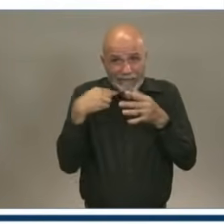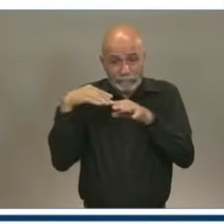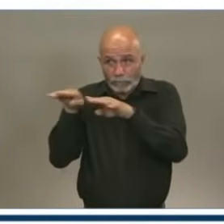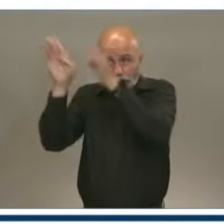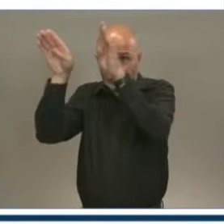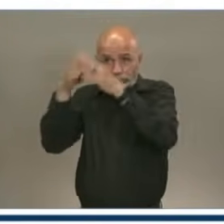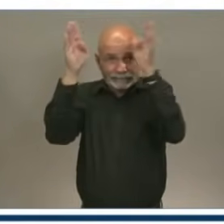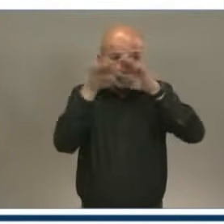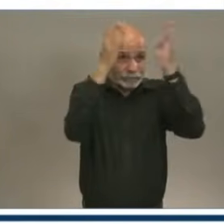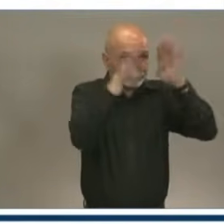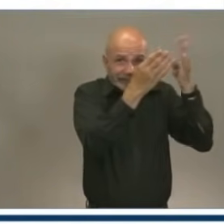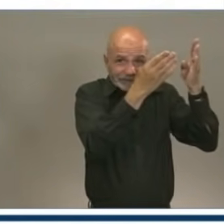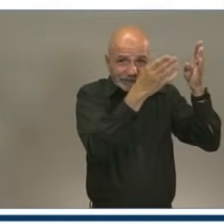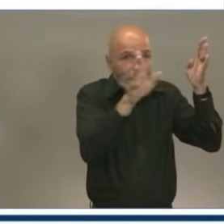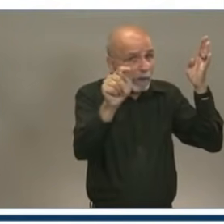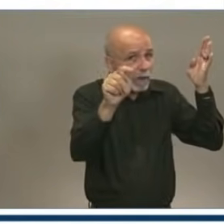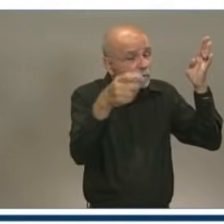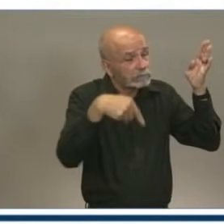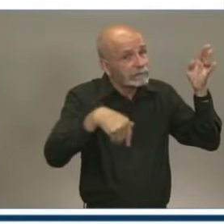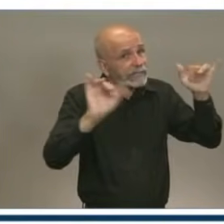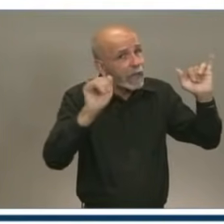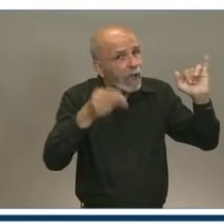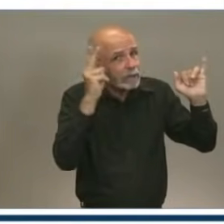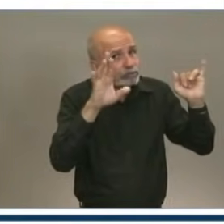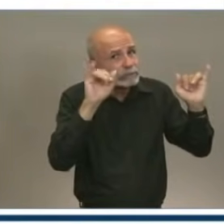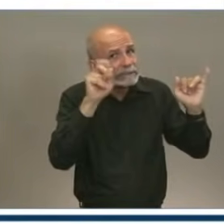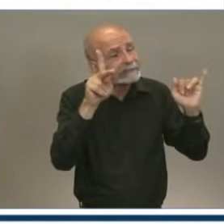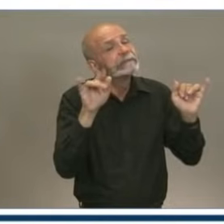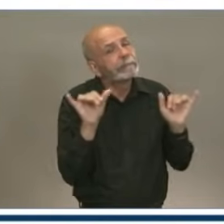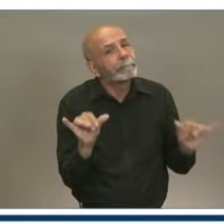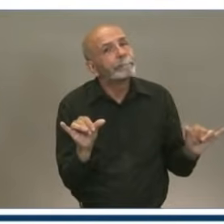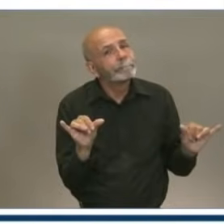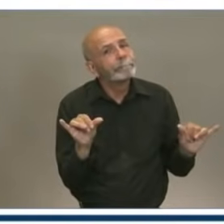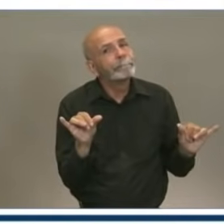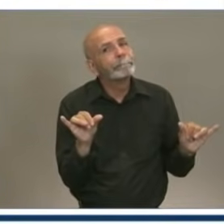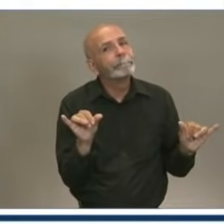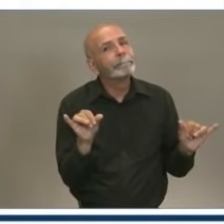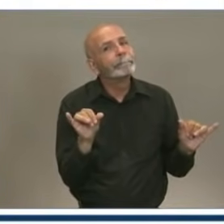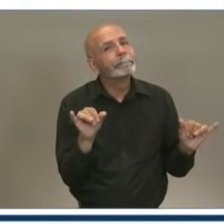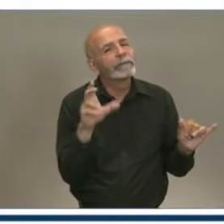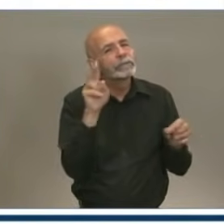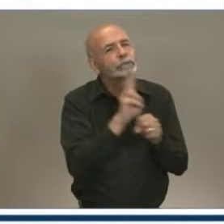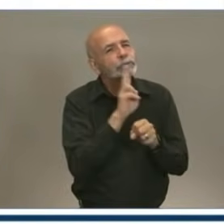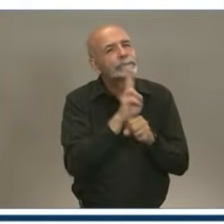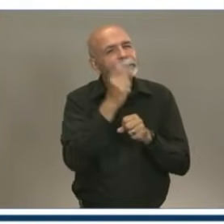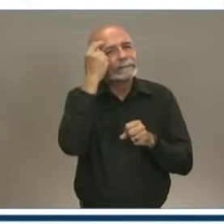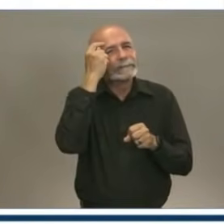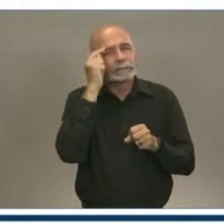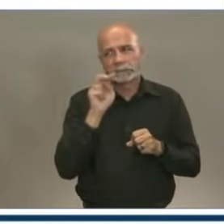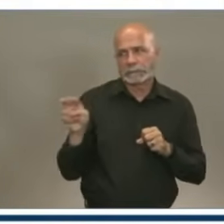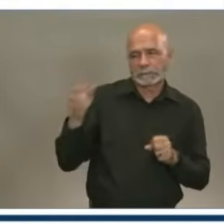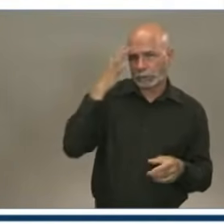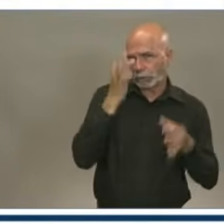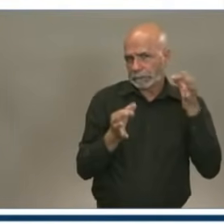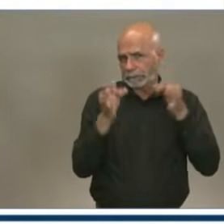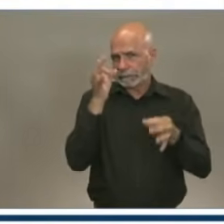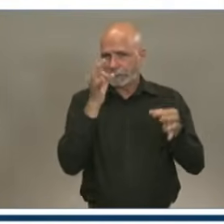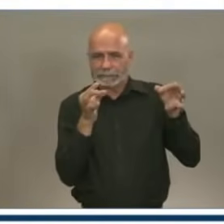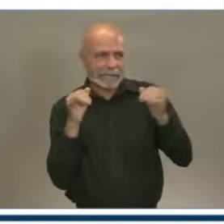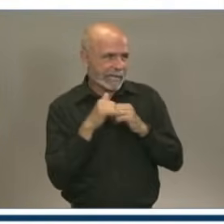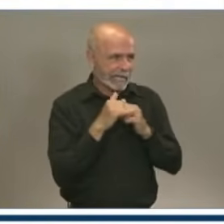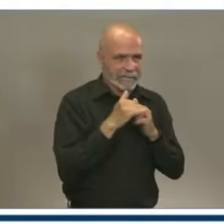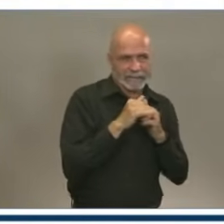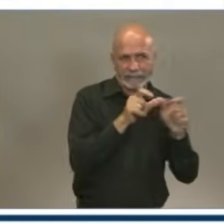risk. So as I said in my remarks, we still need to focus on things that we can do to minimize any spread. So we have more